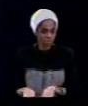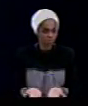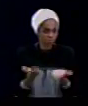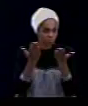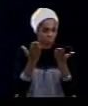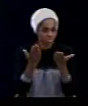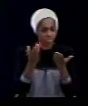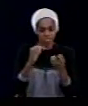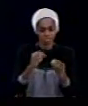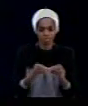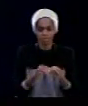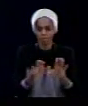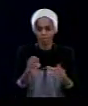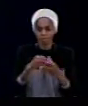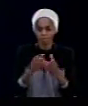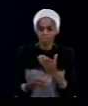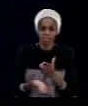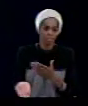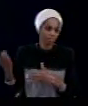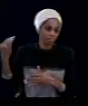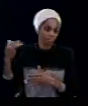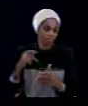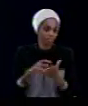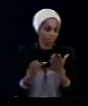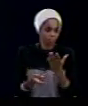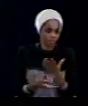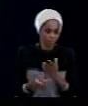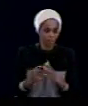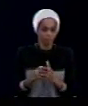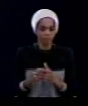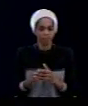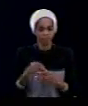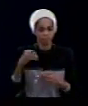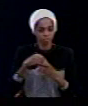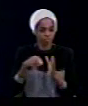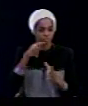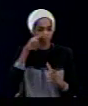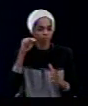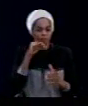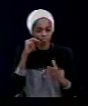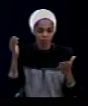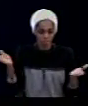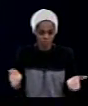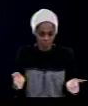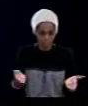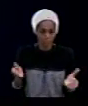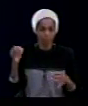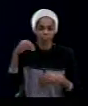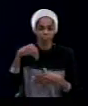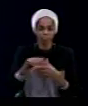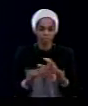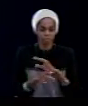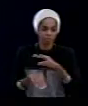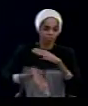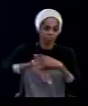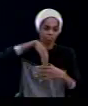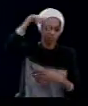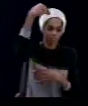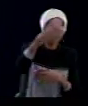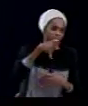last crusade in December, in Nigeria here, outside